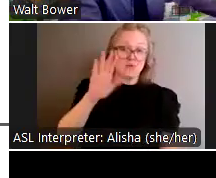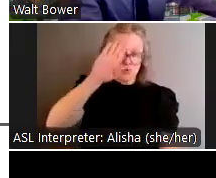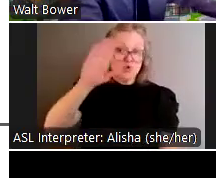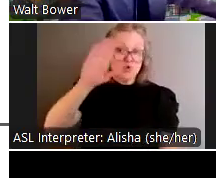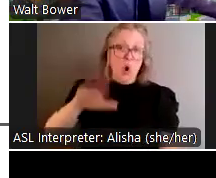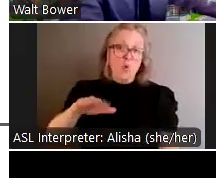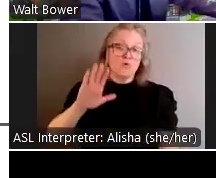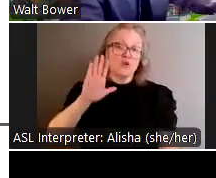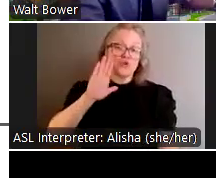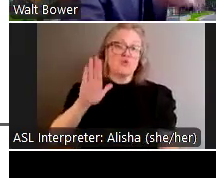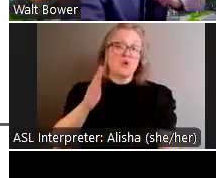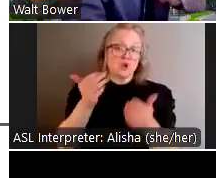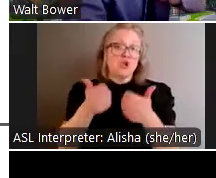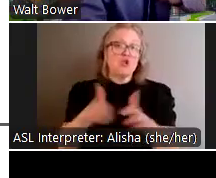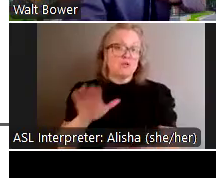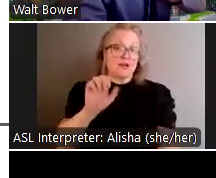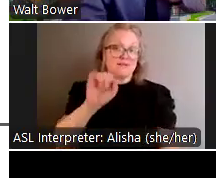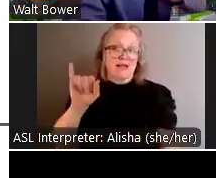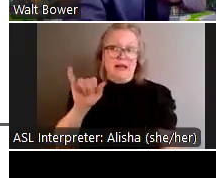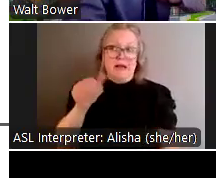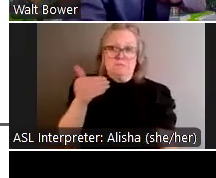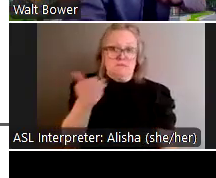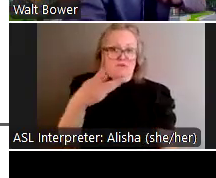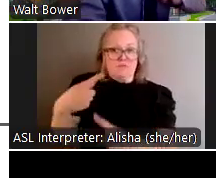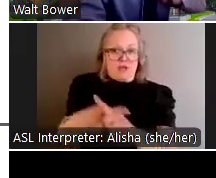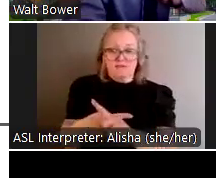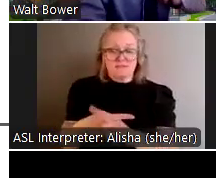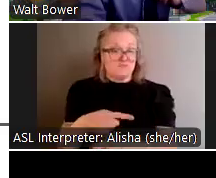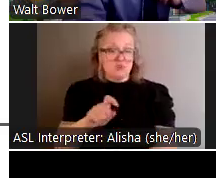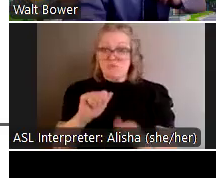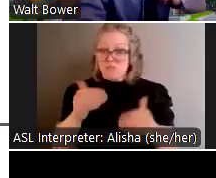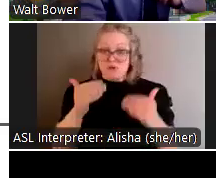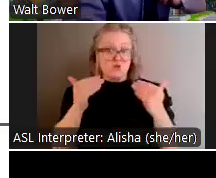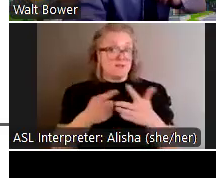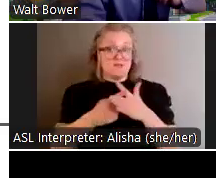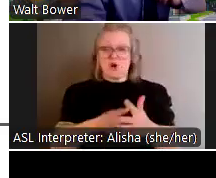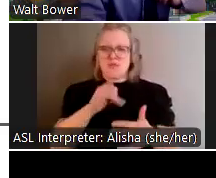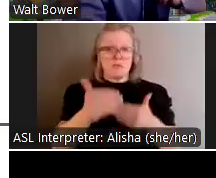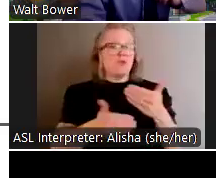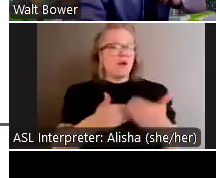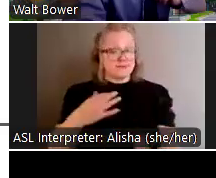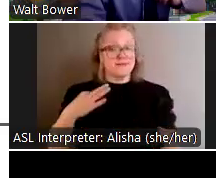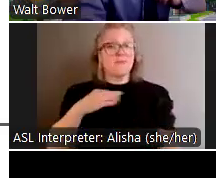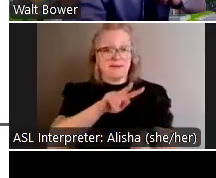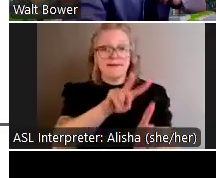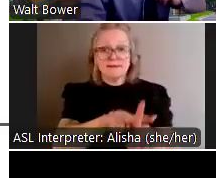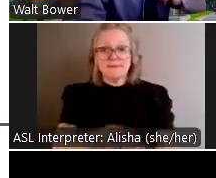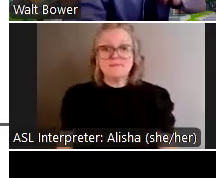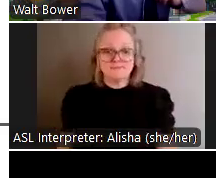coming months? You should be able to go ahead and start that process and apply.